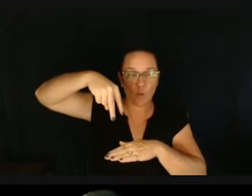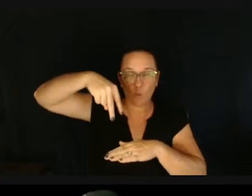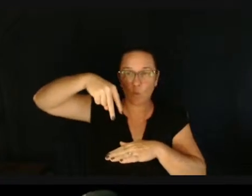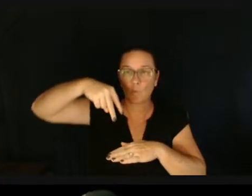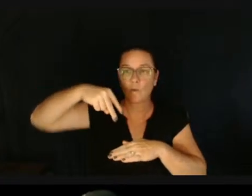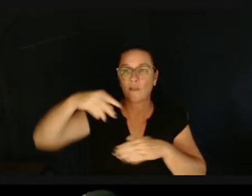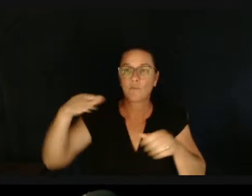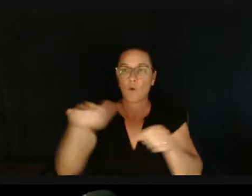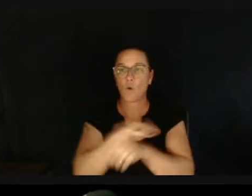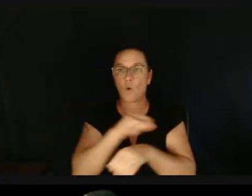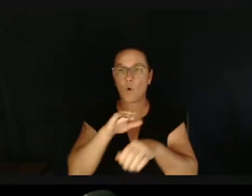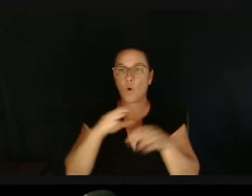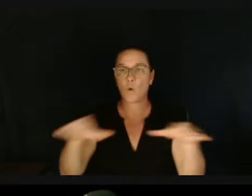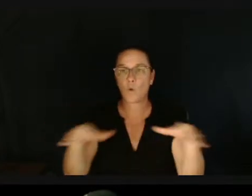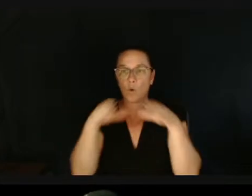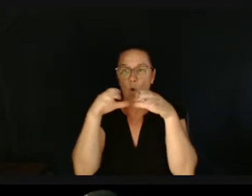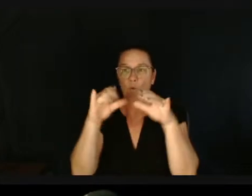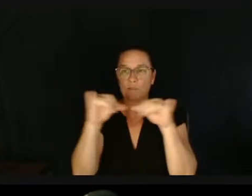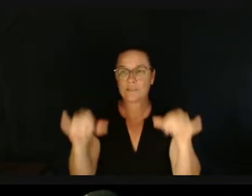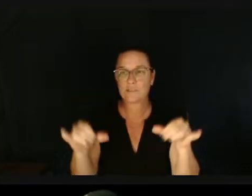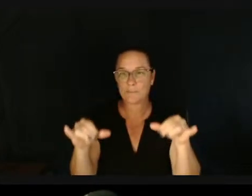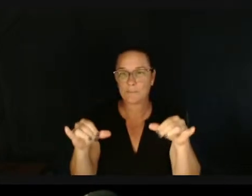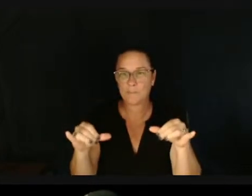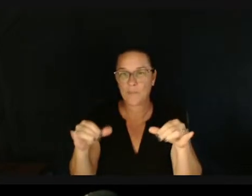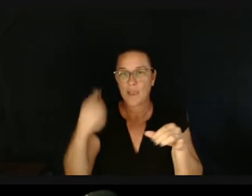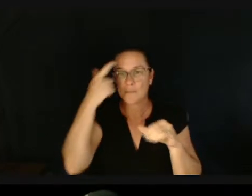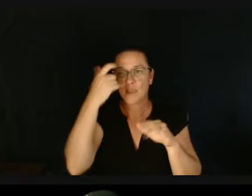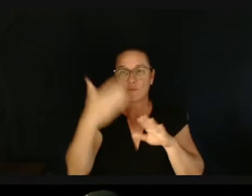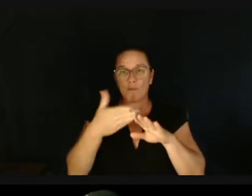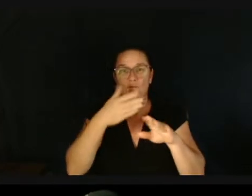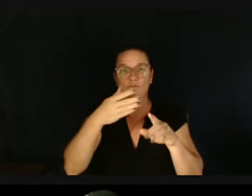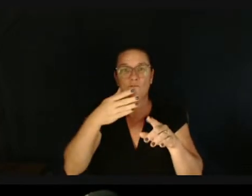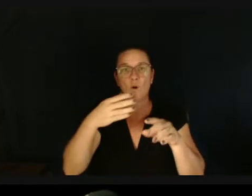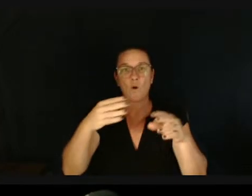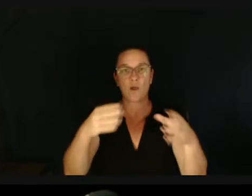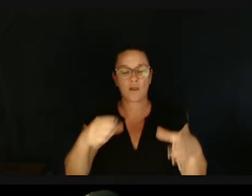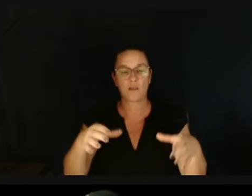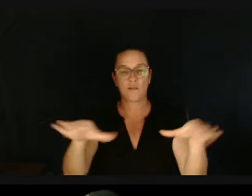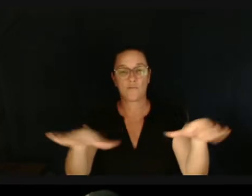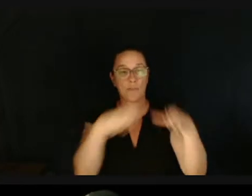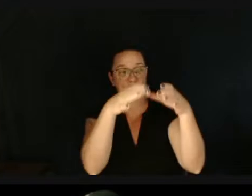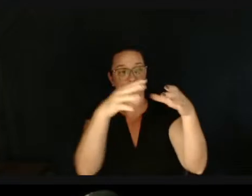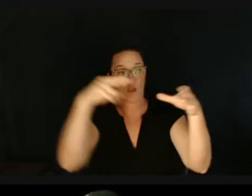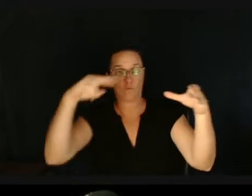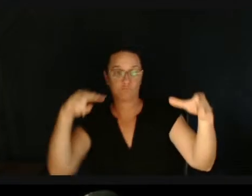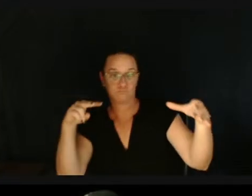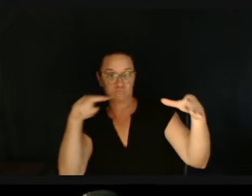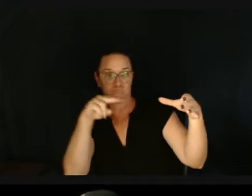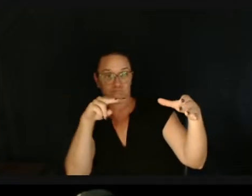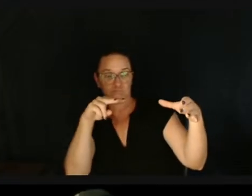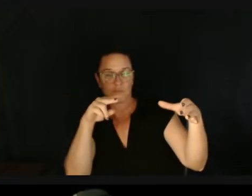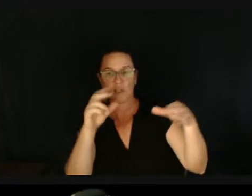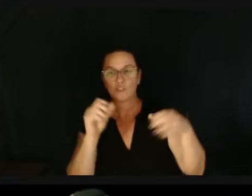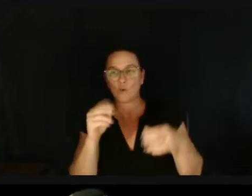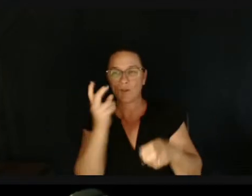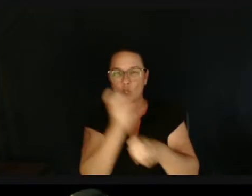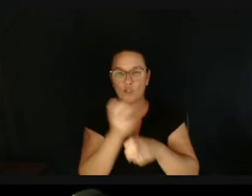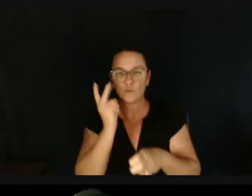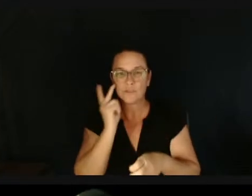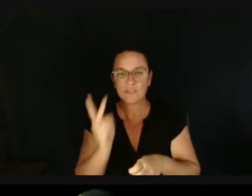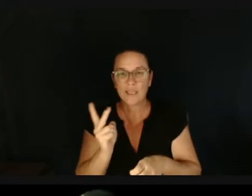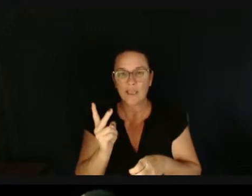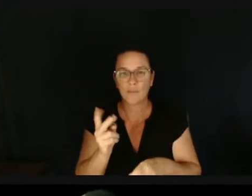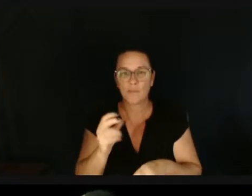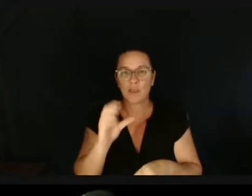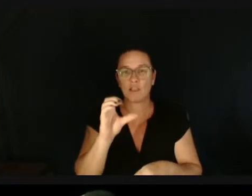cone, because normally we're looking at the webcams from a fairly low angle. It's hard to see this really, really well, right? So there's the crater rim